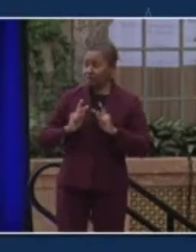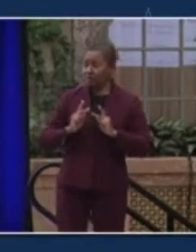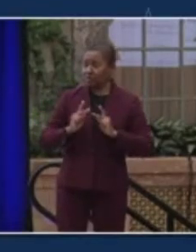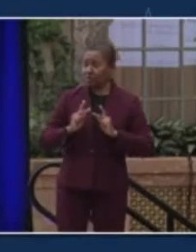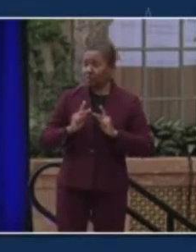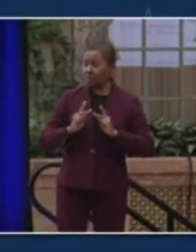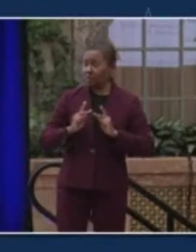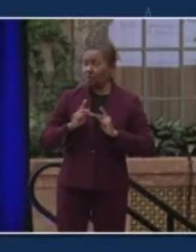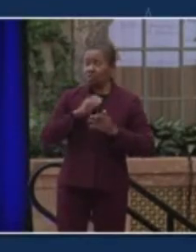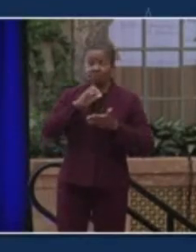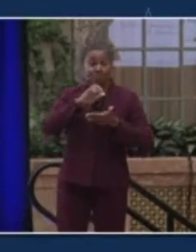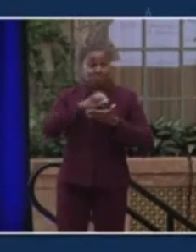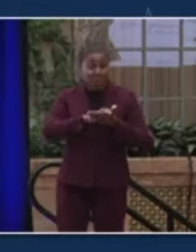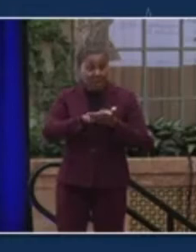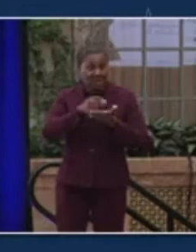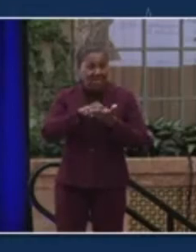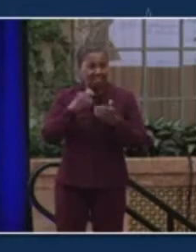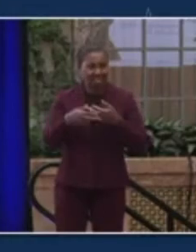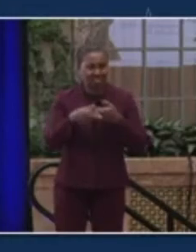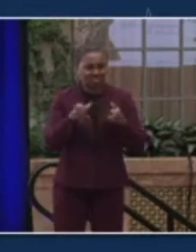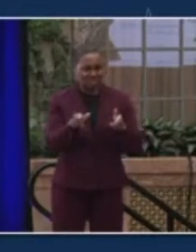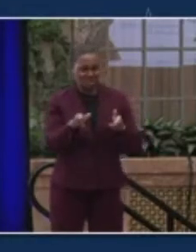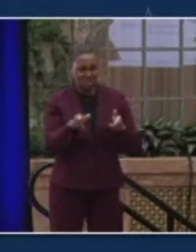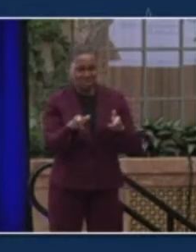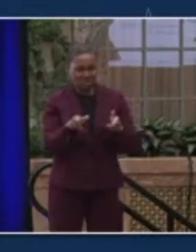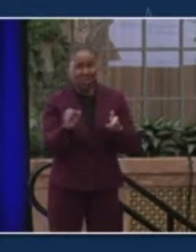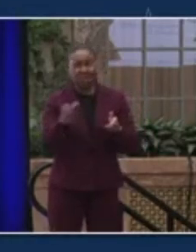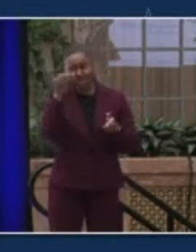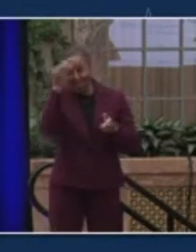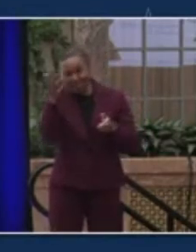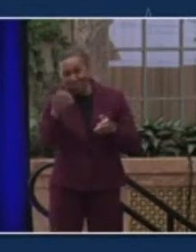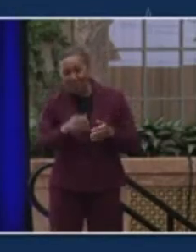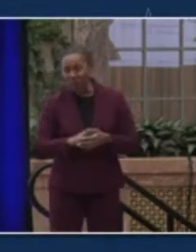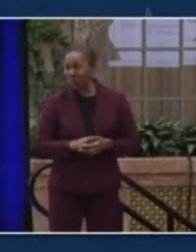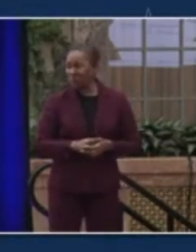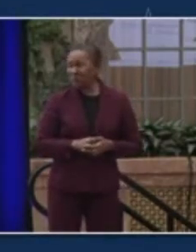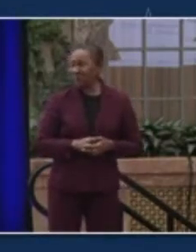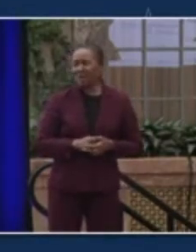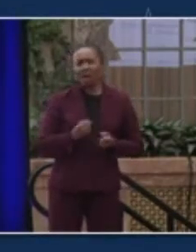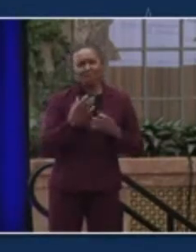to be married in this room, so you know,